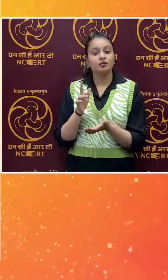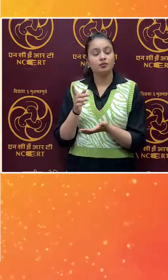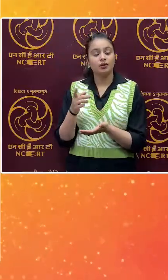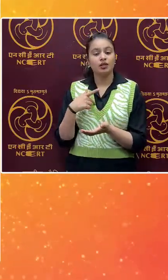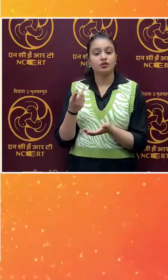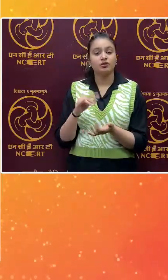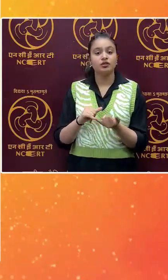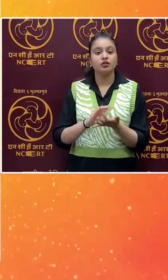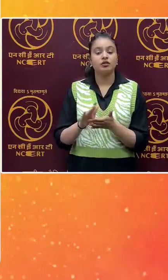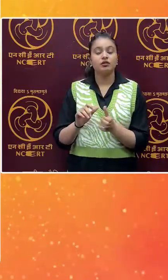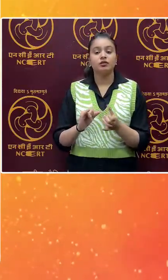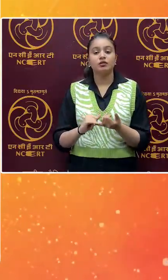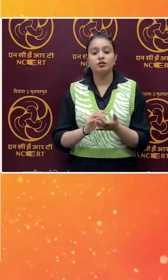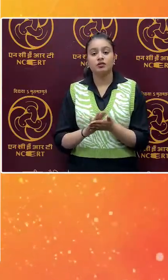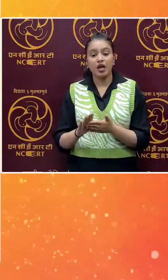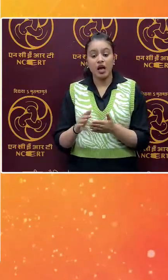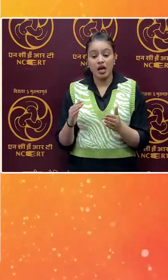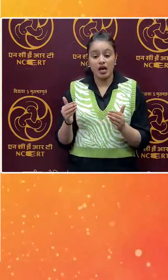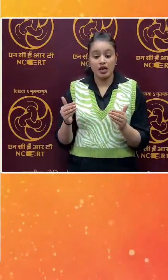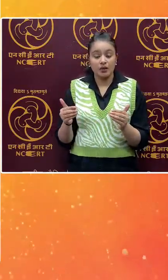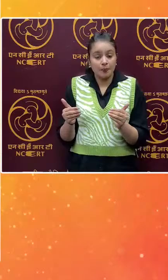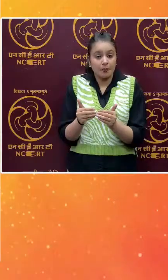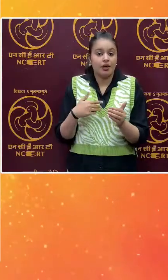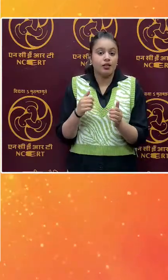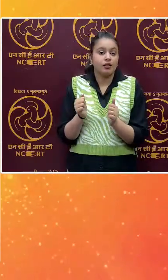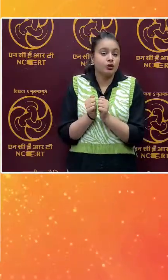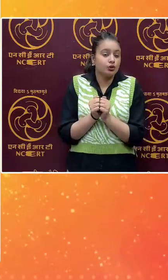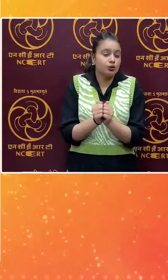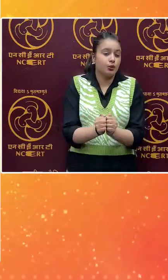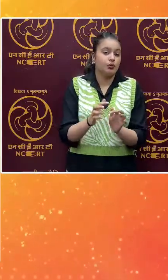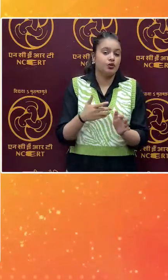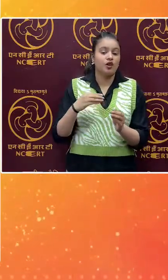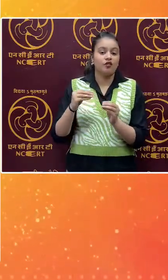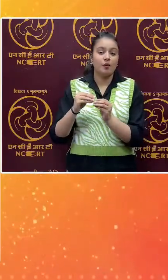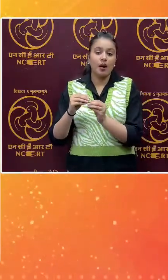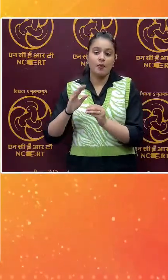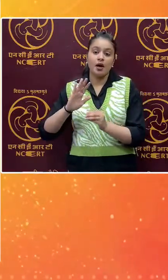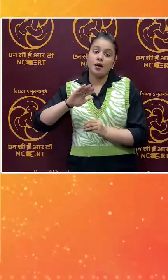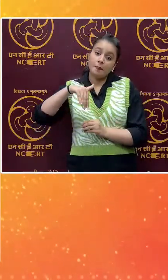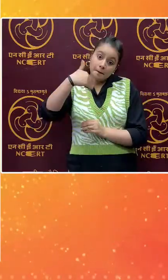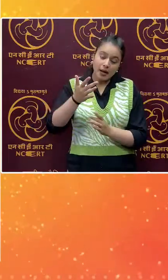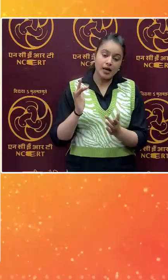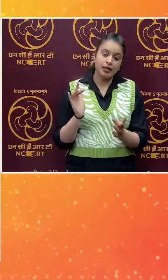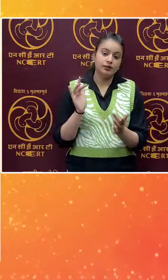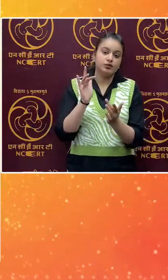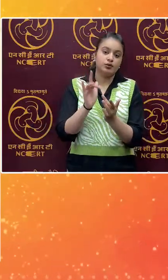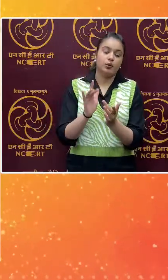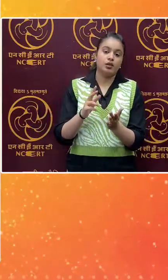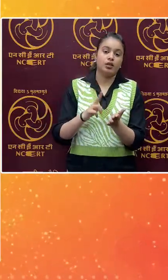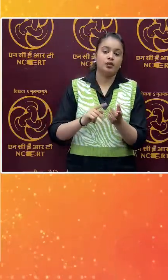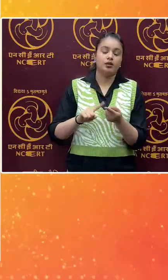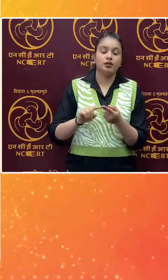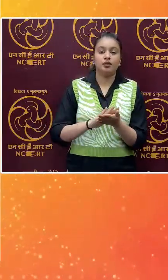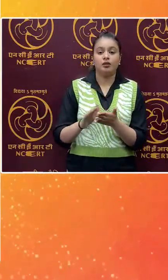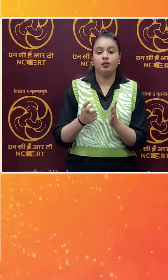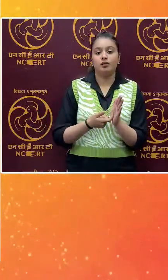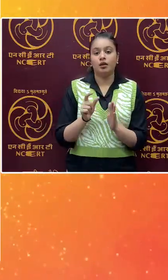Saha who was very close to Nehru, even before Bhabha comes in contact with Nehru